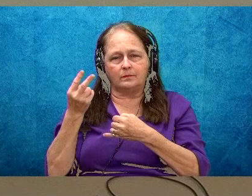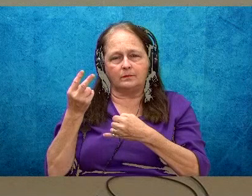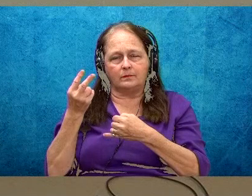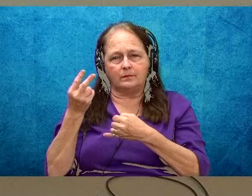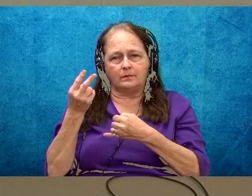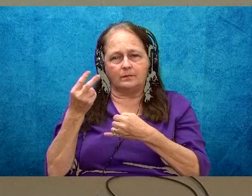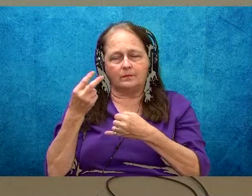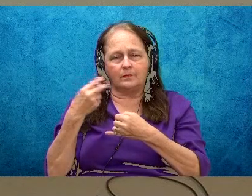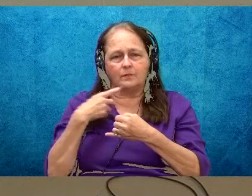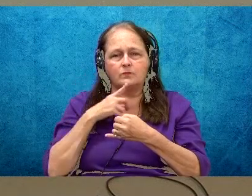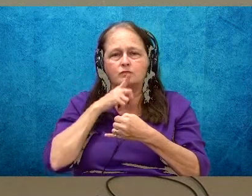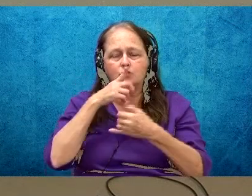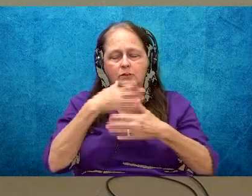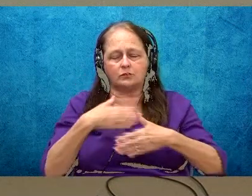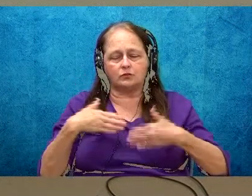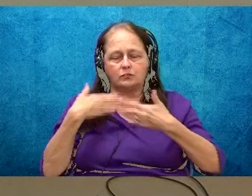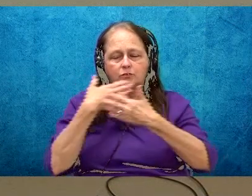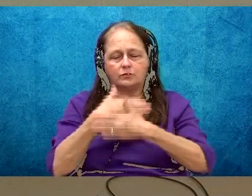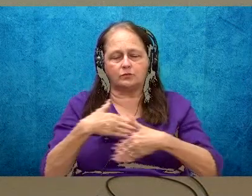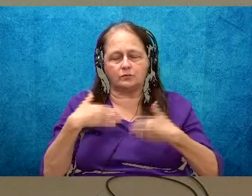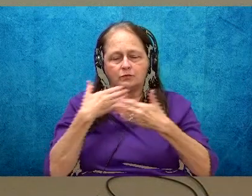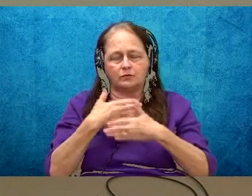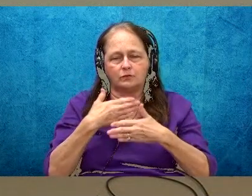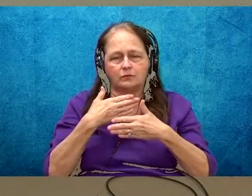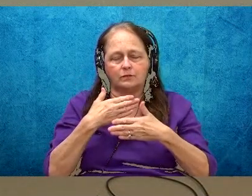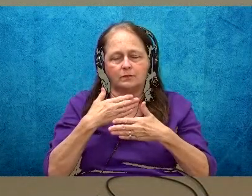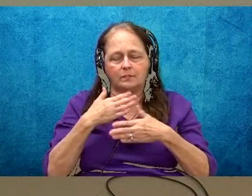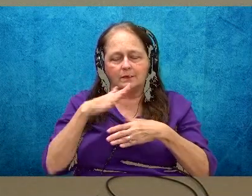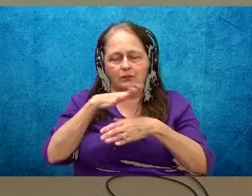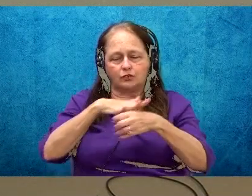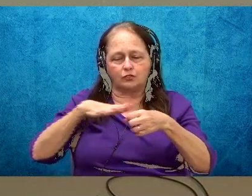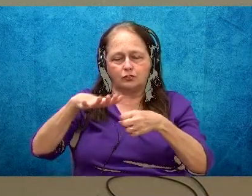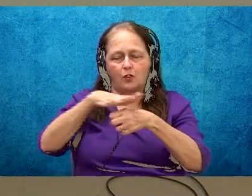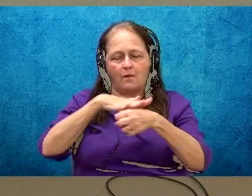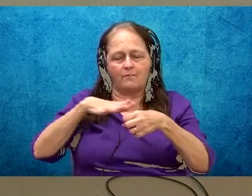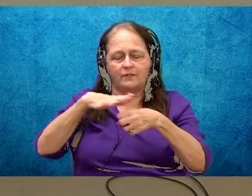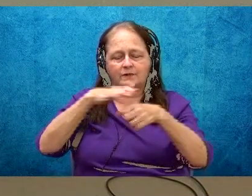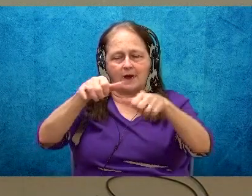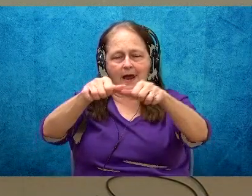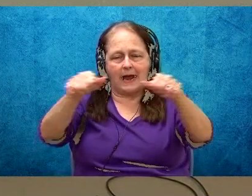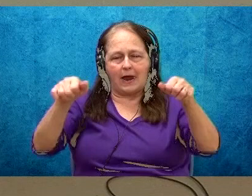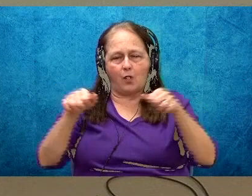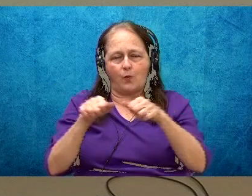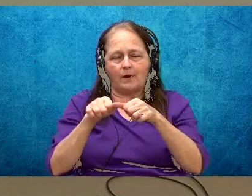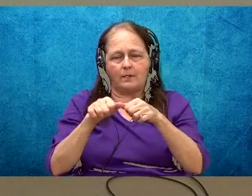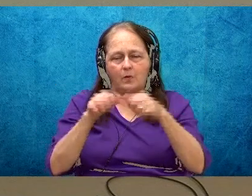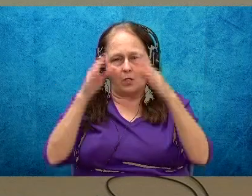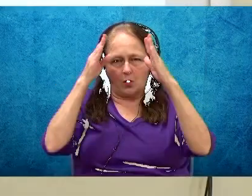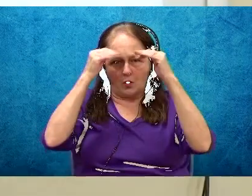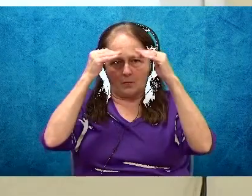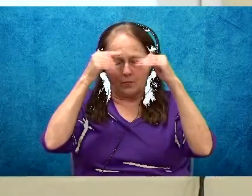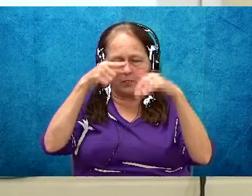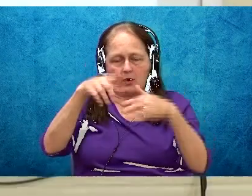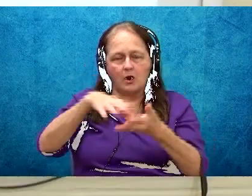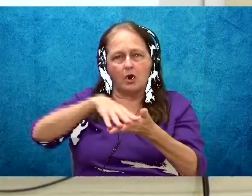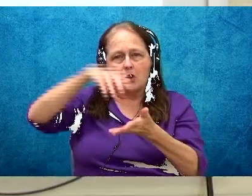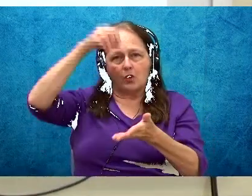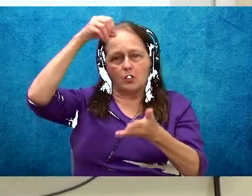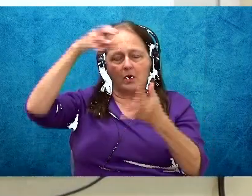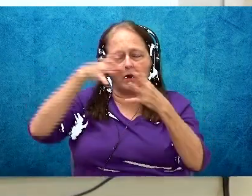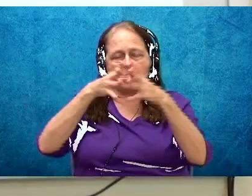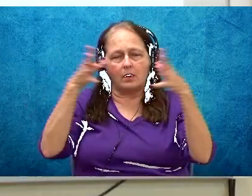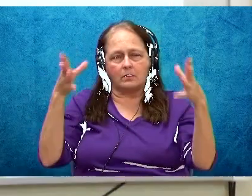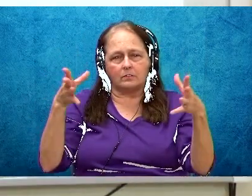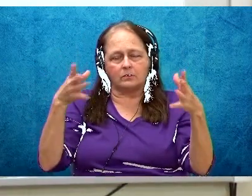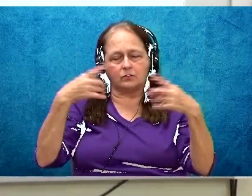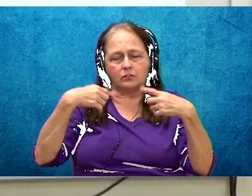Well, I have really enjoyed doing surface area with you today, and I hope you were able to learn a lot, and you